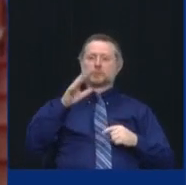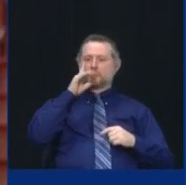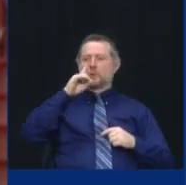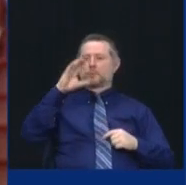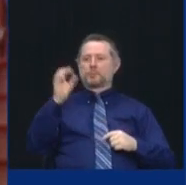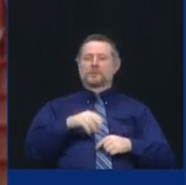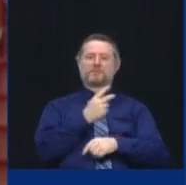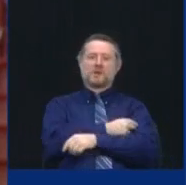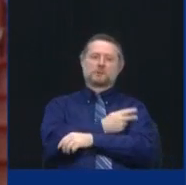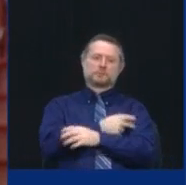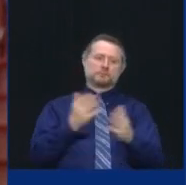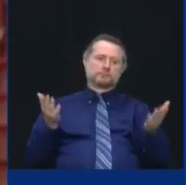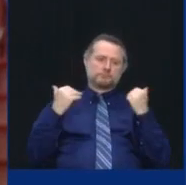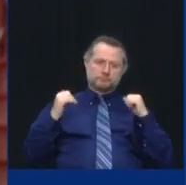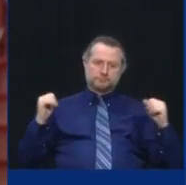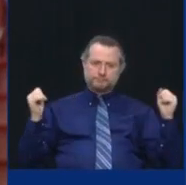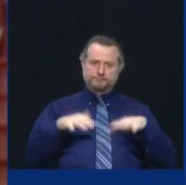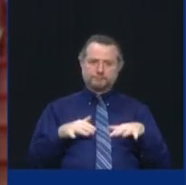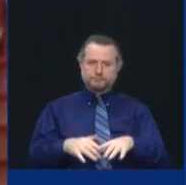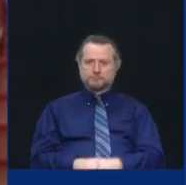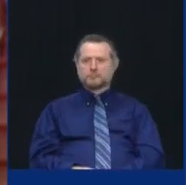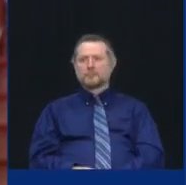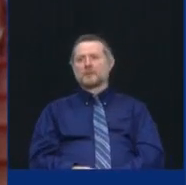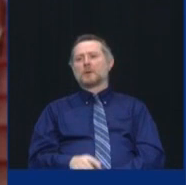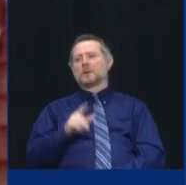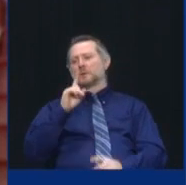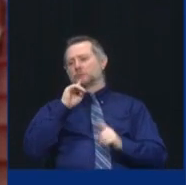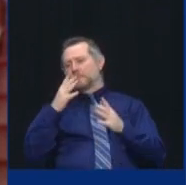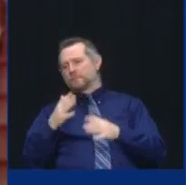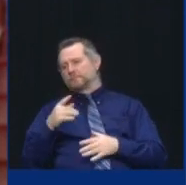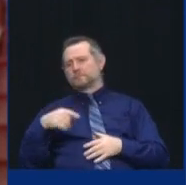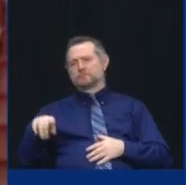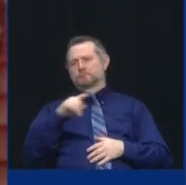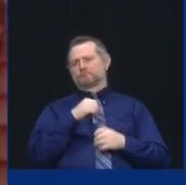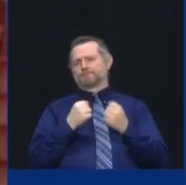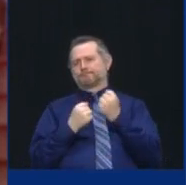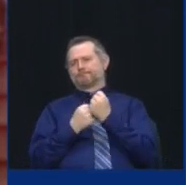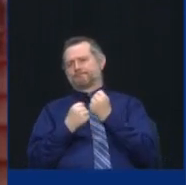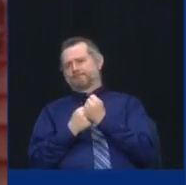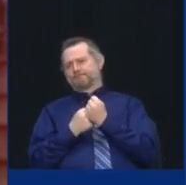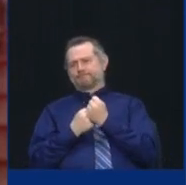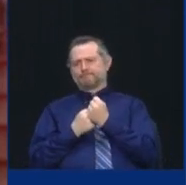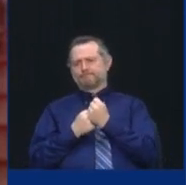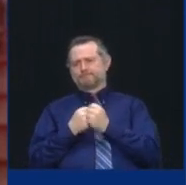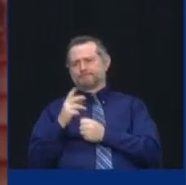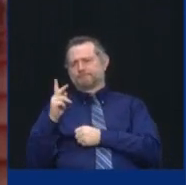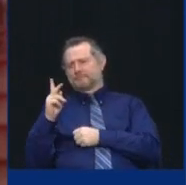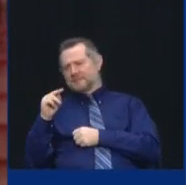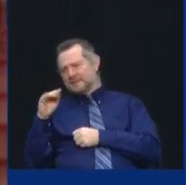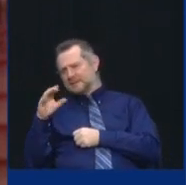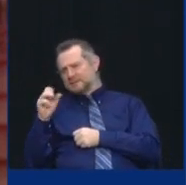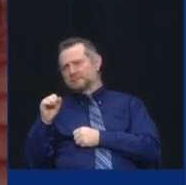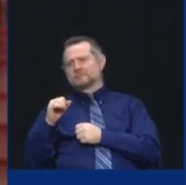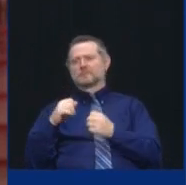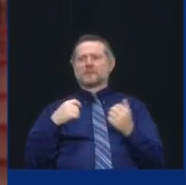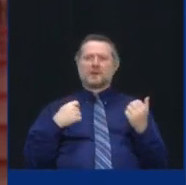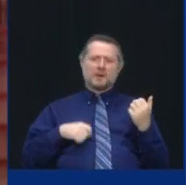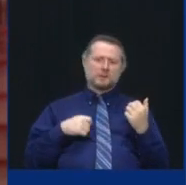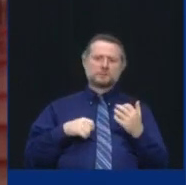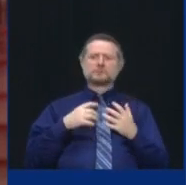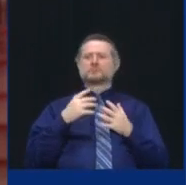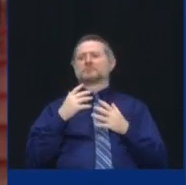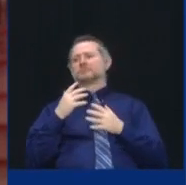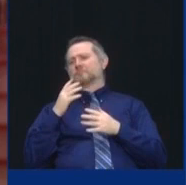Mr. Dolan, you said earlier if vaccinated folks would be favored at mix and concert events. Does that mean the unvaccinated